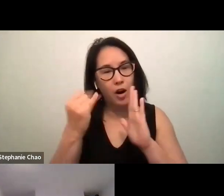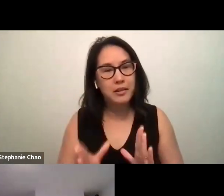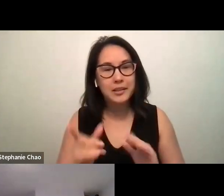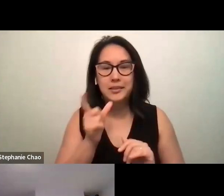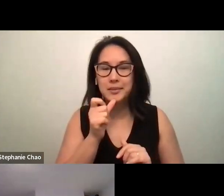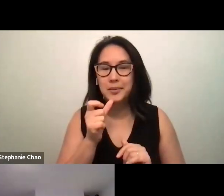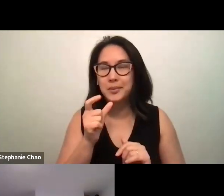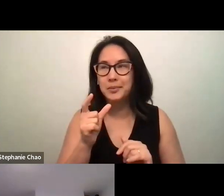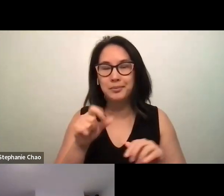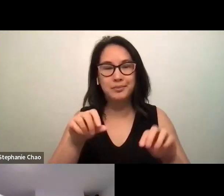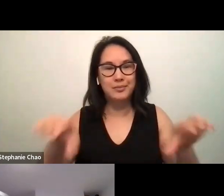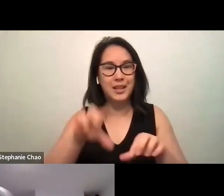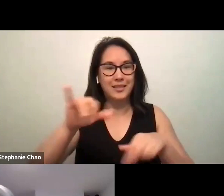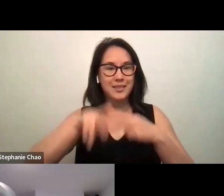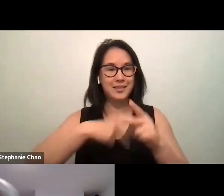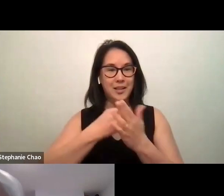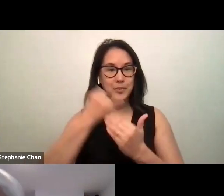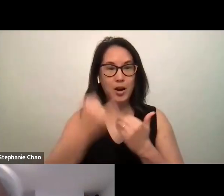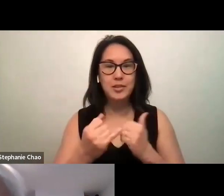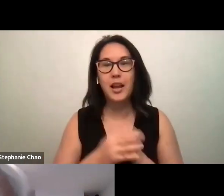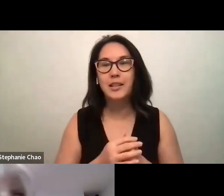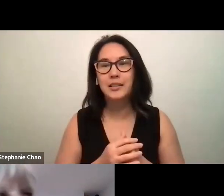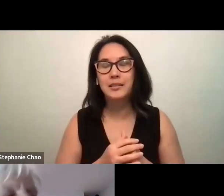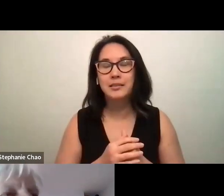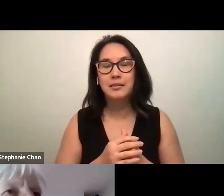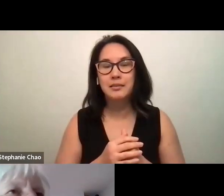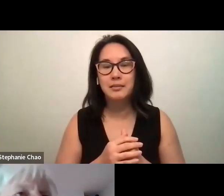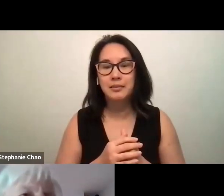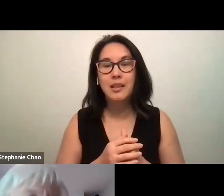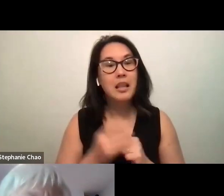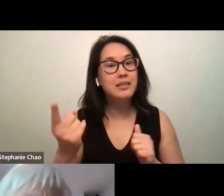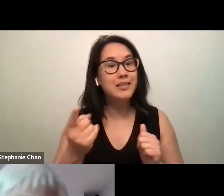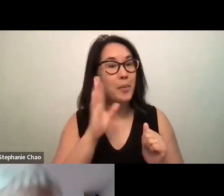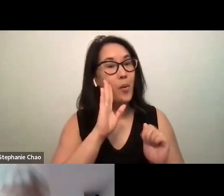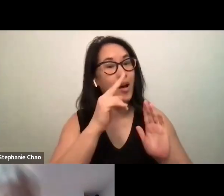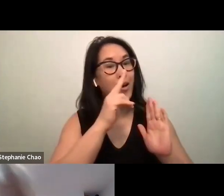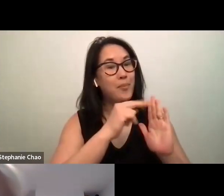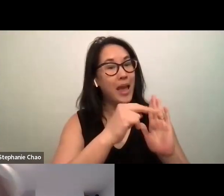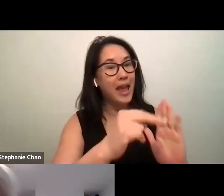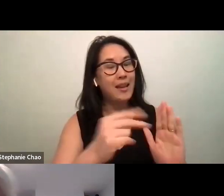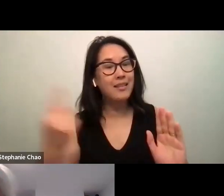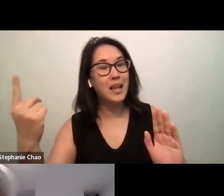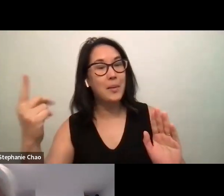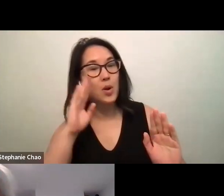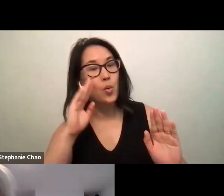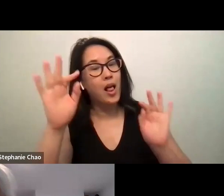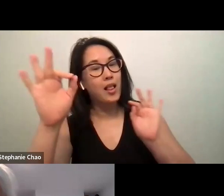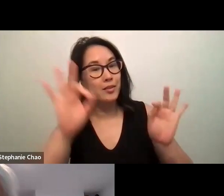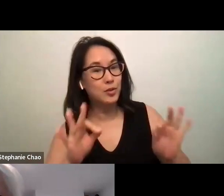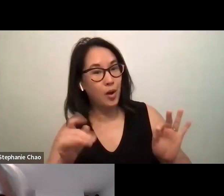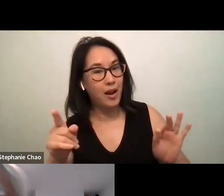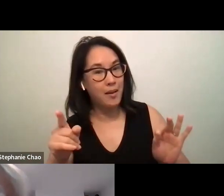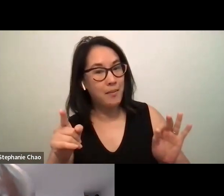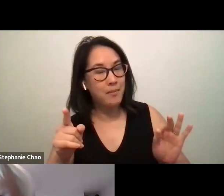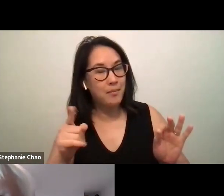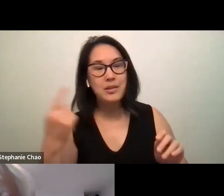project is, you know, that someone will paint a painting and then they'll get someone to do a description, or